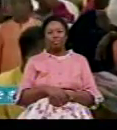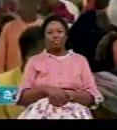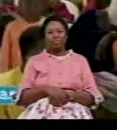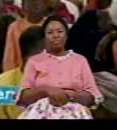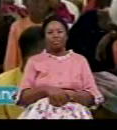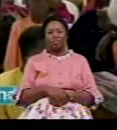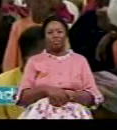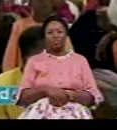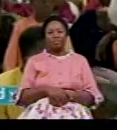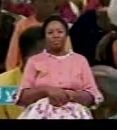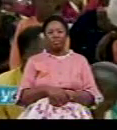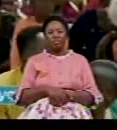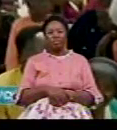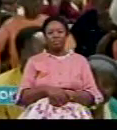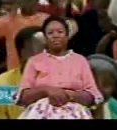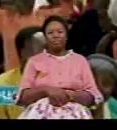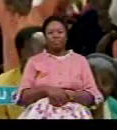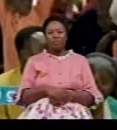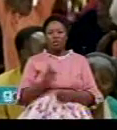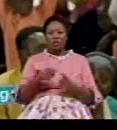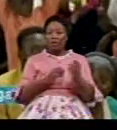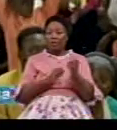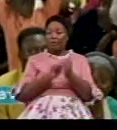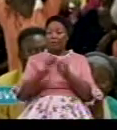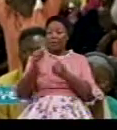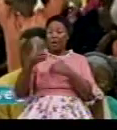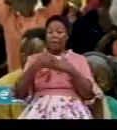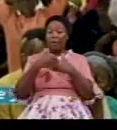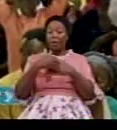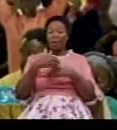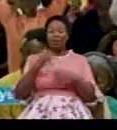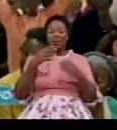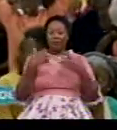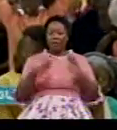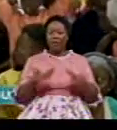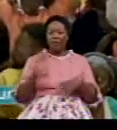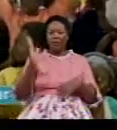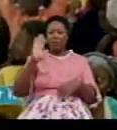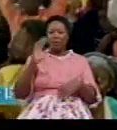Tomorrow's service will be glorious. Please, can you wave? Give me an amen.